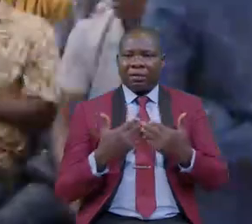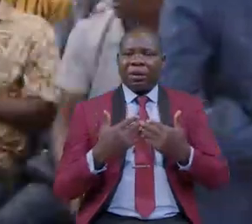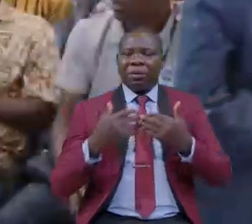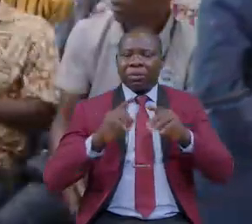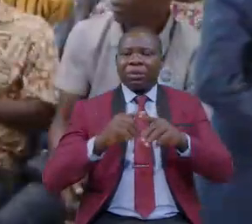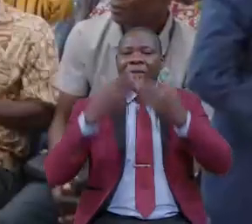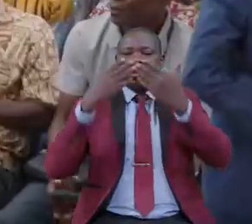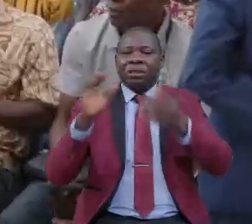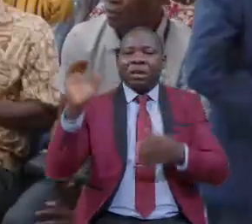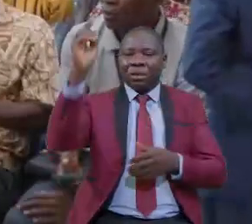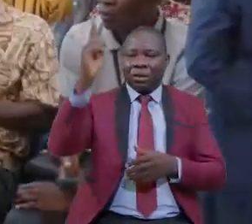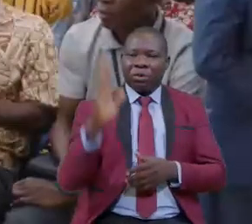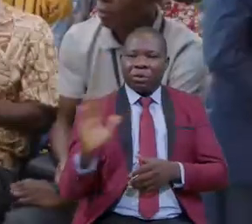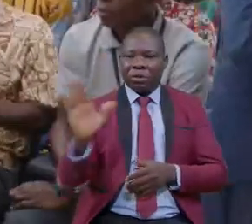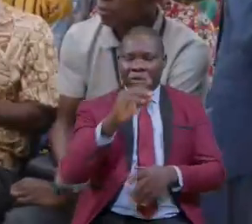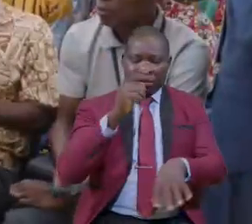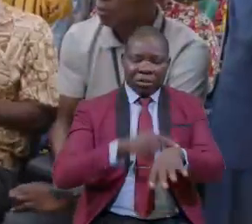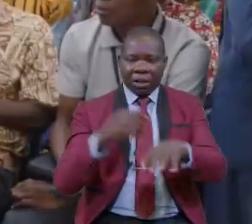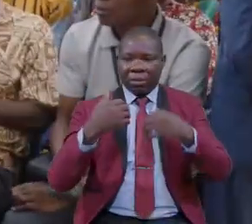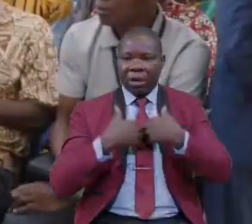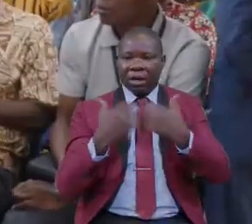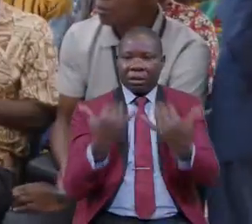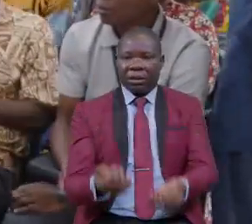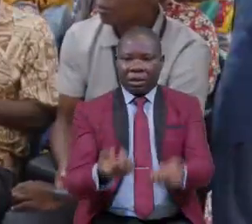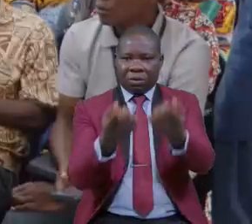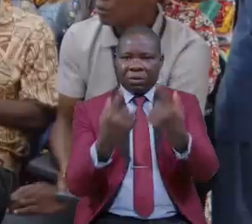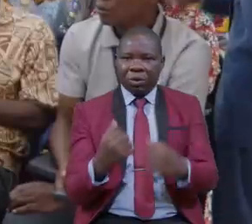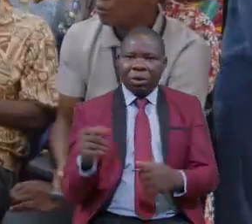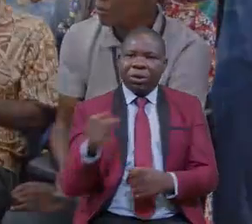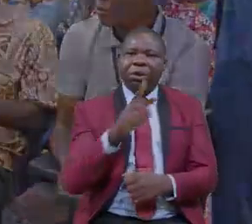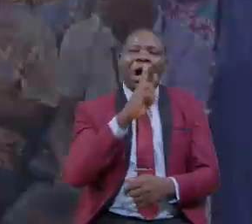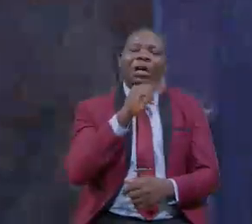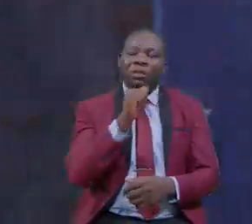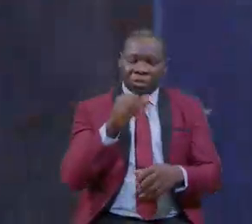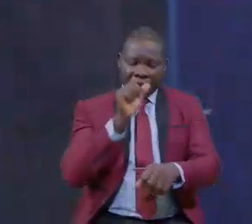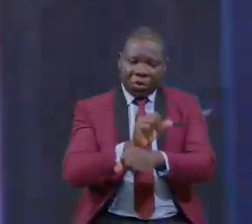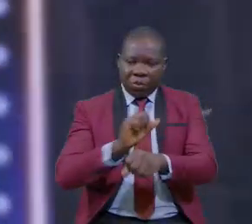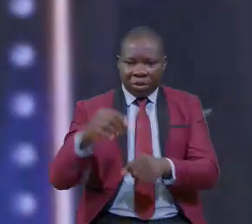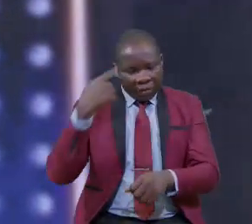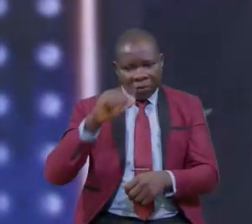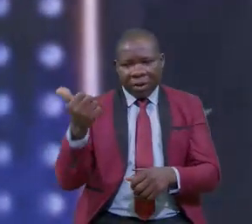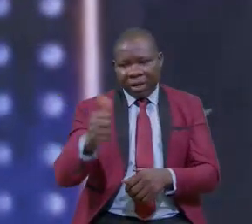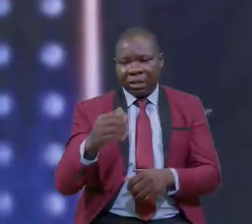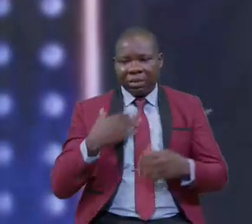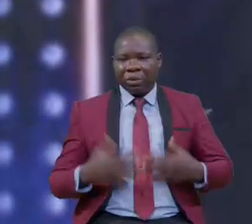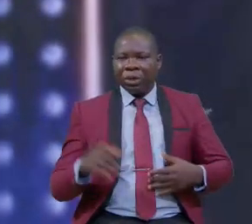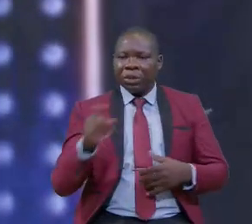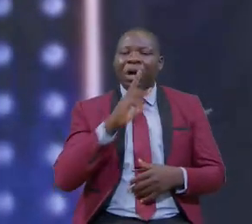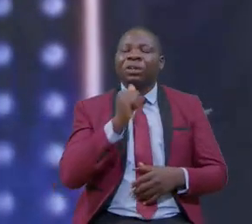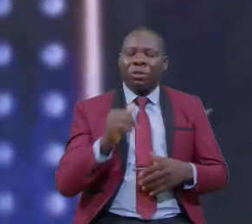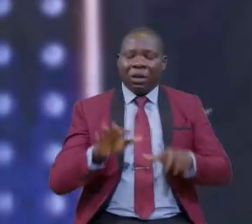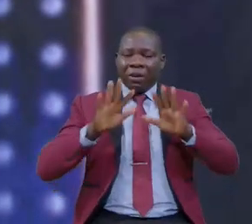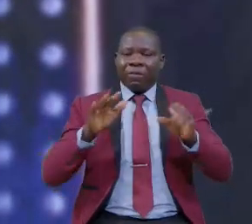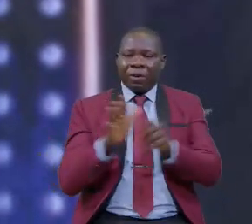come. Amen. You are not wobbling for anybody. You're not fearful of anybody. You know,